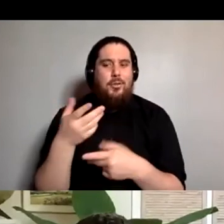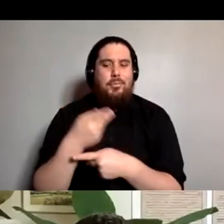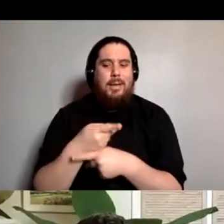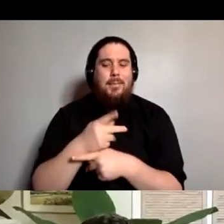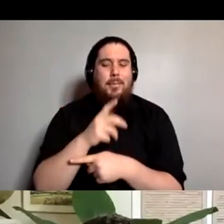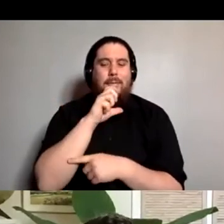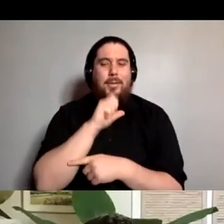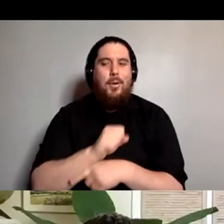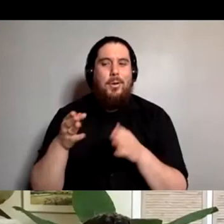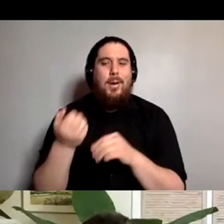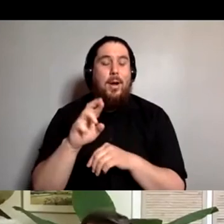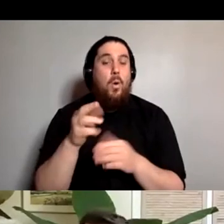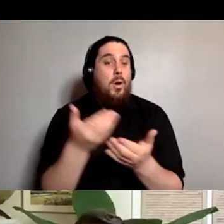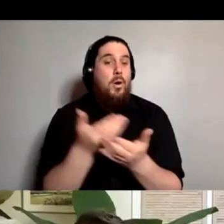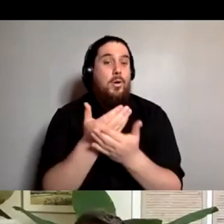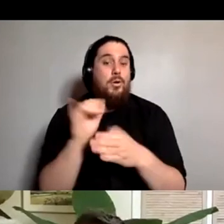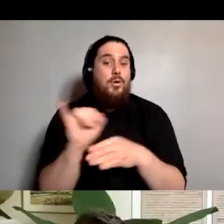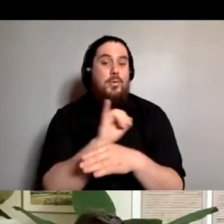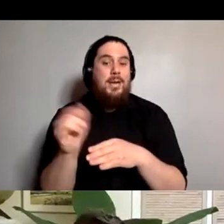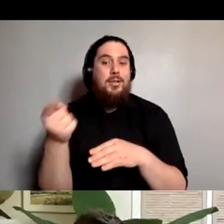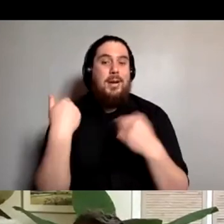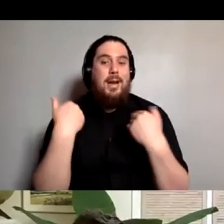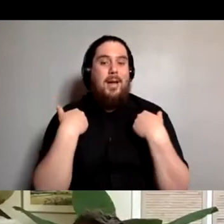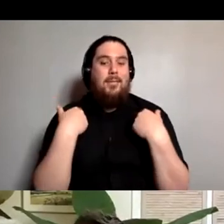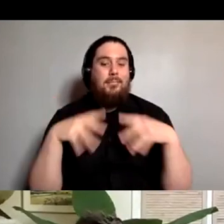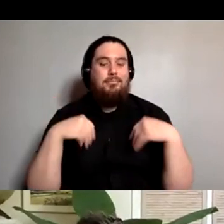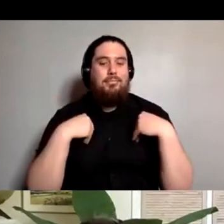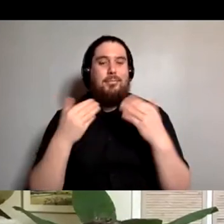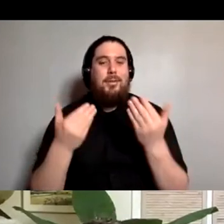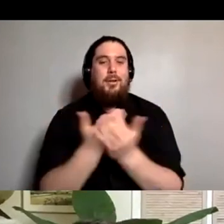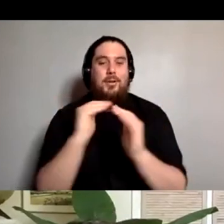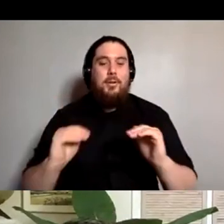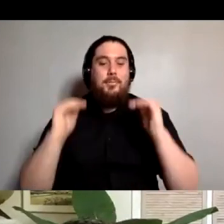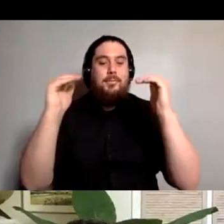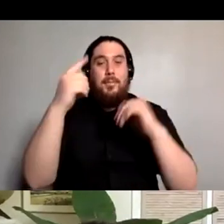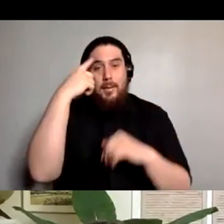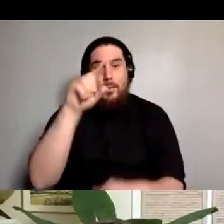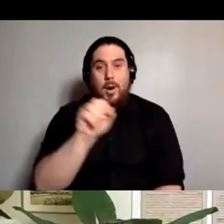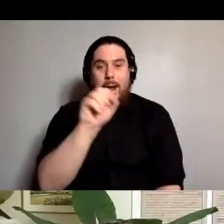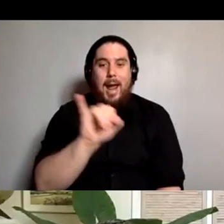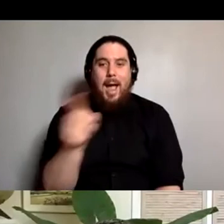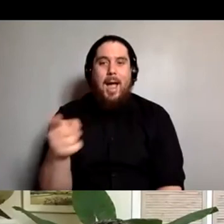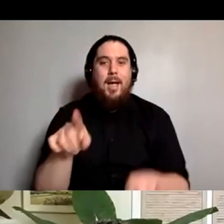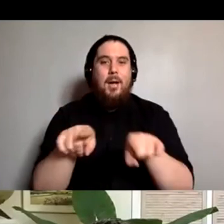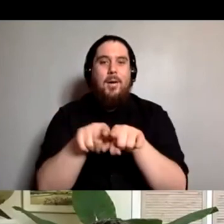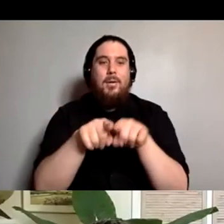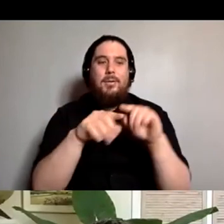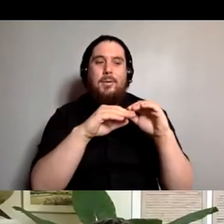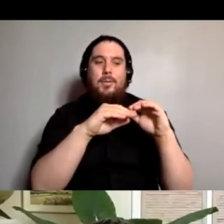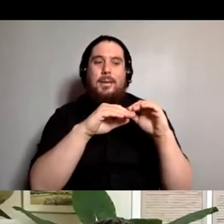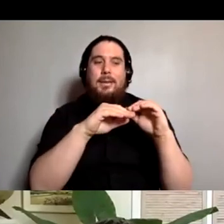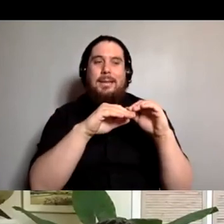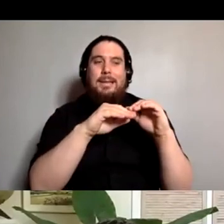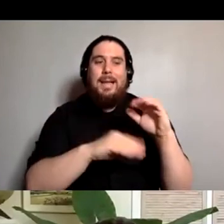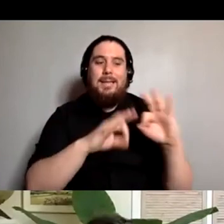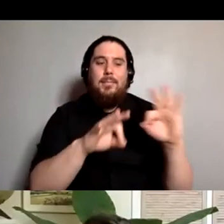now embracing all these new advancements on AI and also putting less weight on CVs and college degrees?